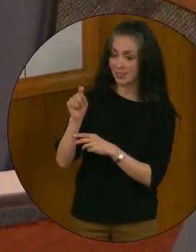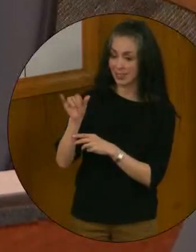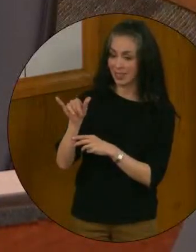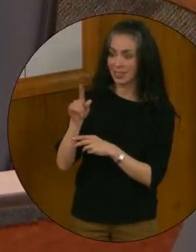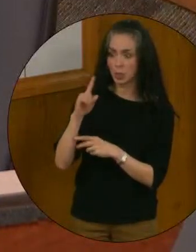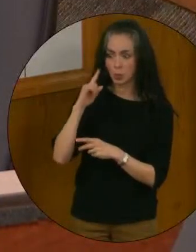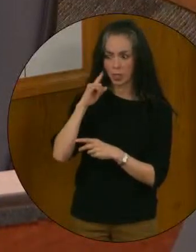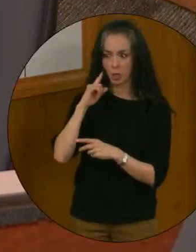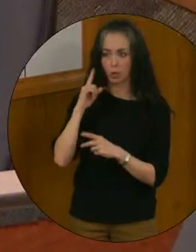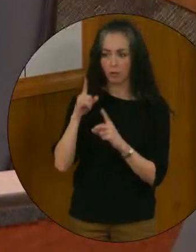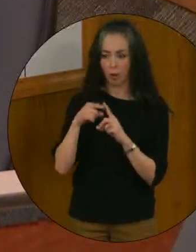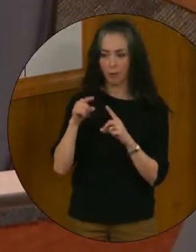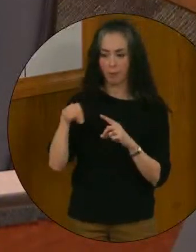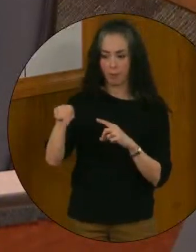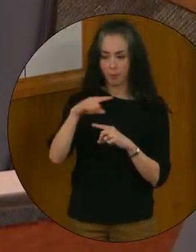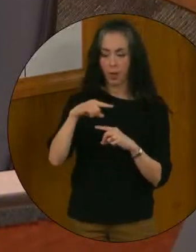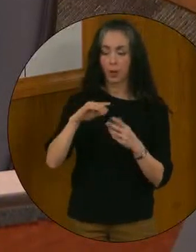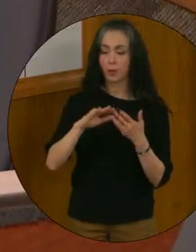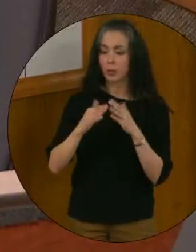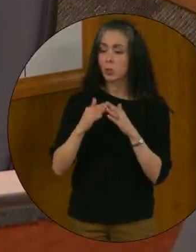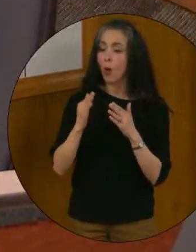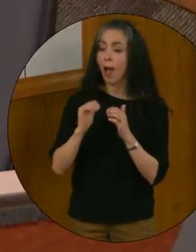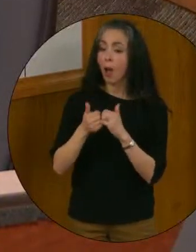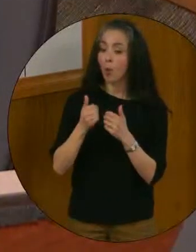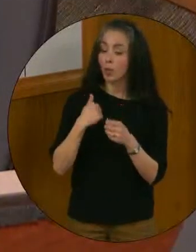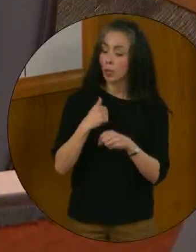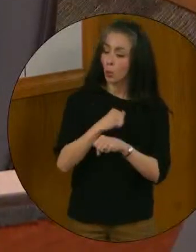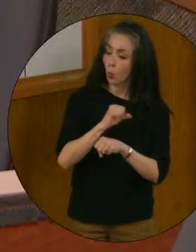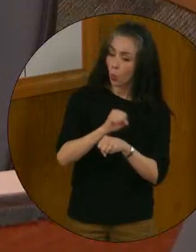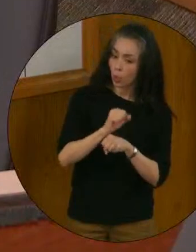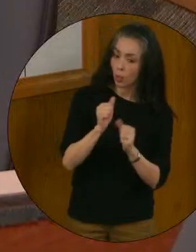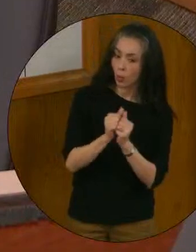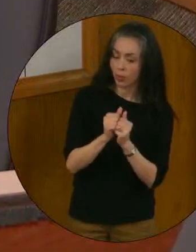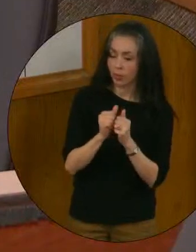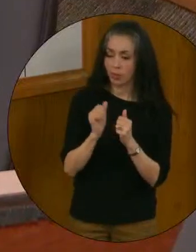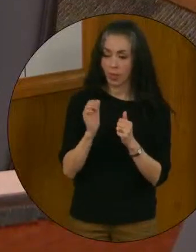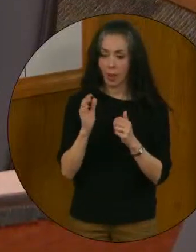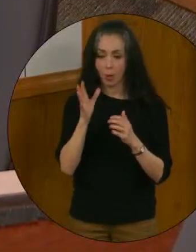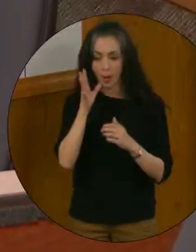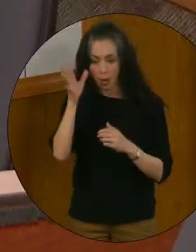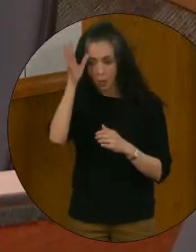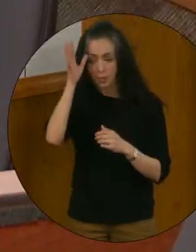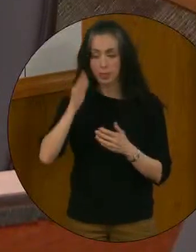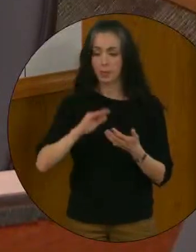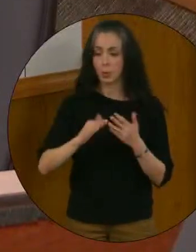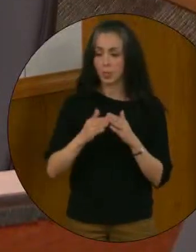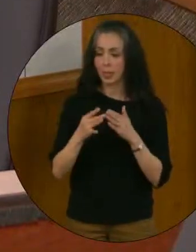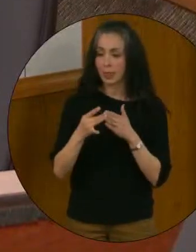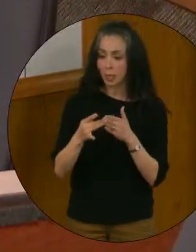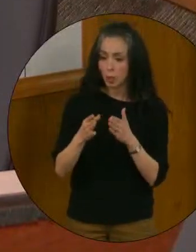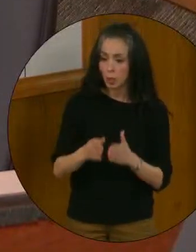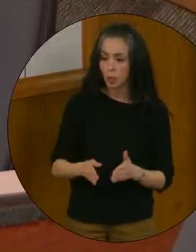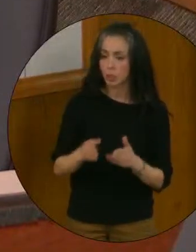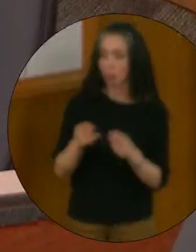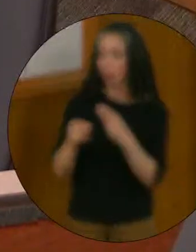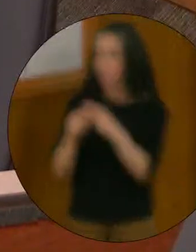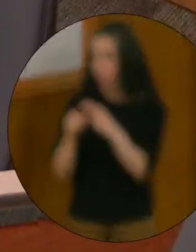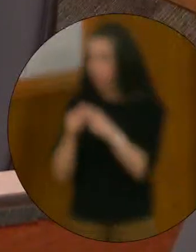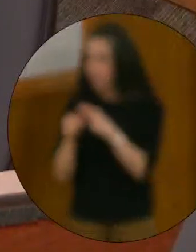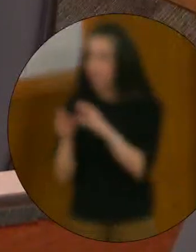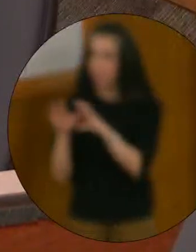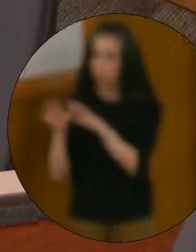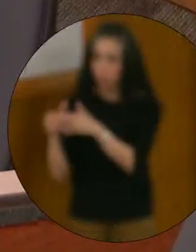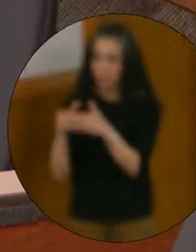So I think how we work with our parents, our community leaders, our bargaining units to address the